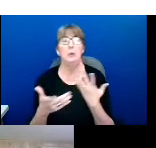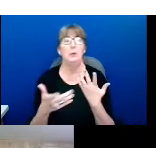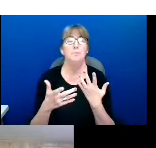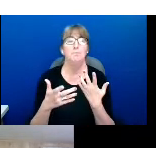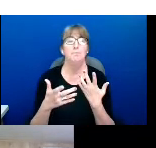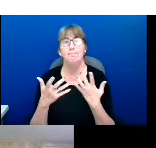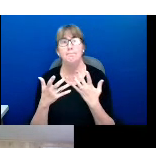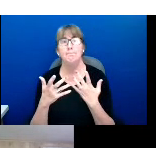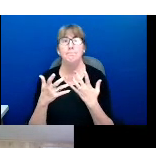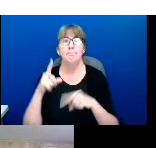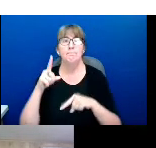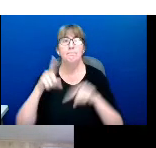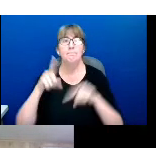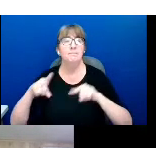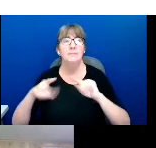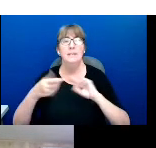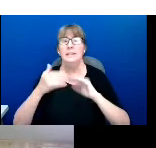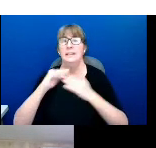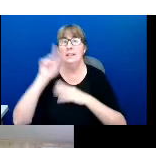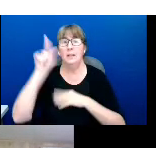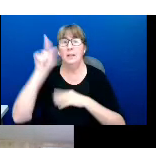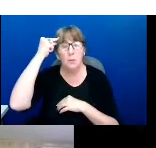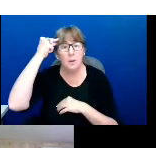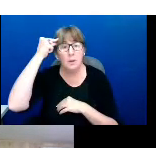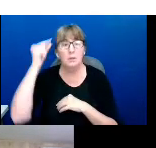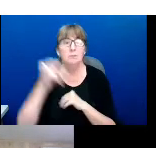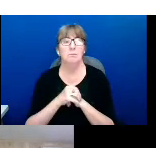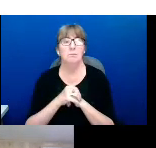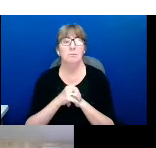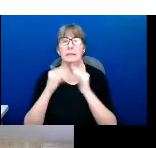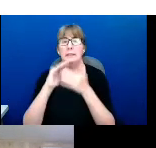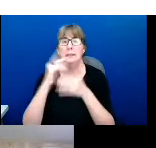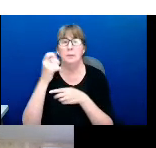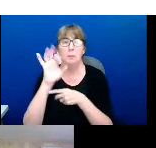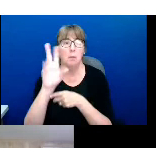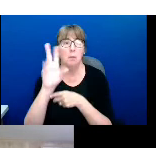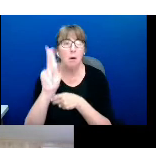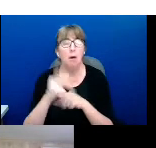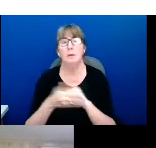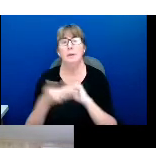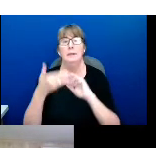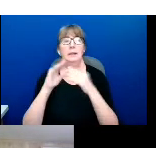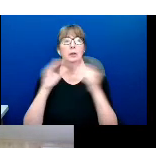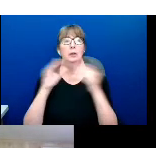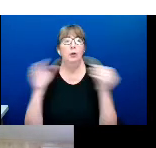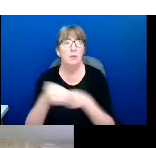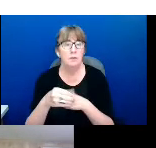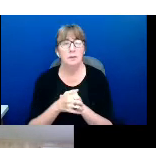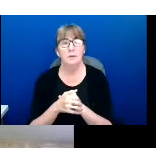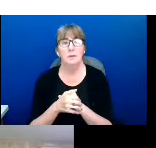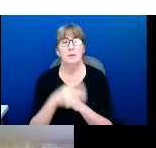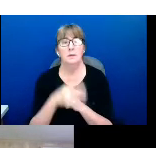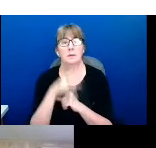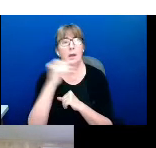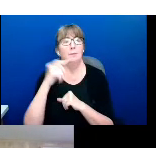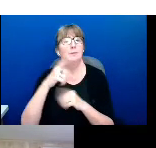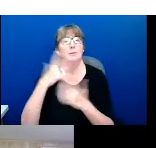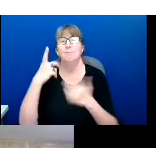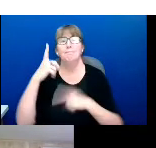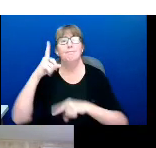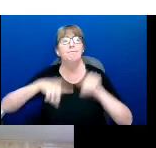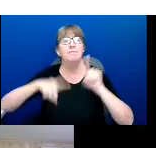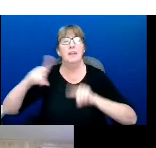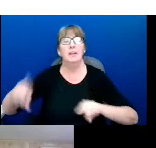just some city governments, city parks, city offices, and just various locations